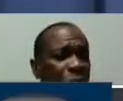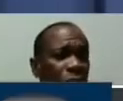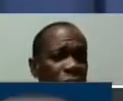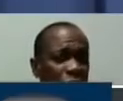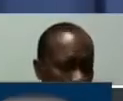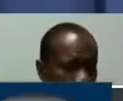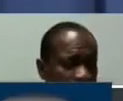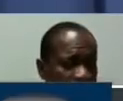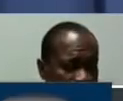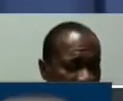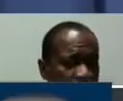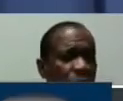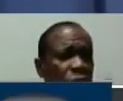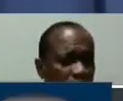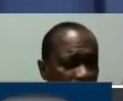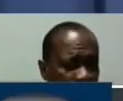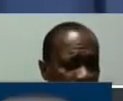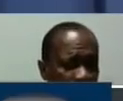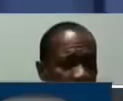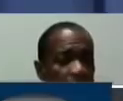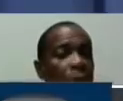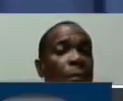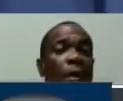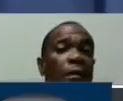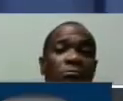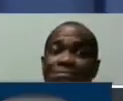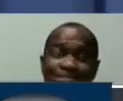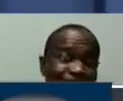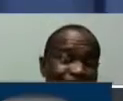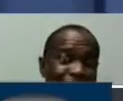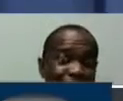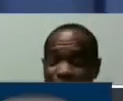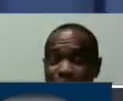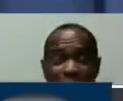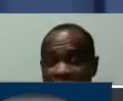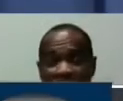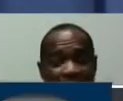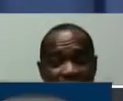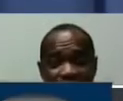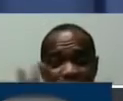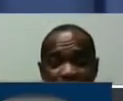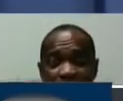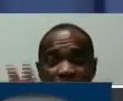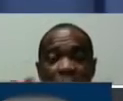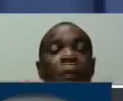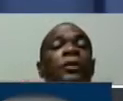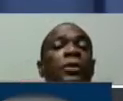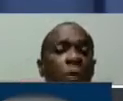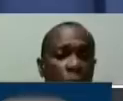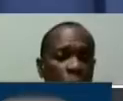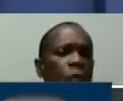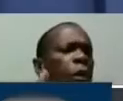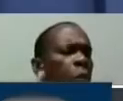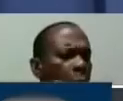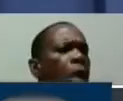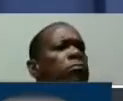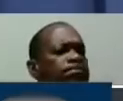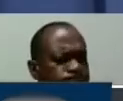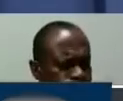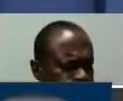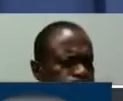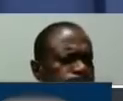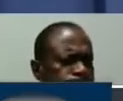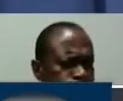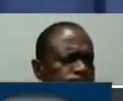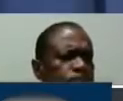alternative methods of communication and giving people advice, whether it's via telemedicine,